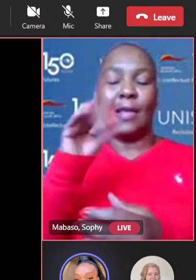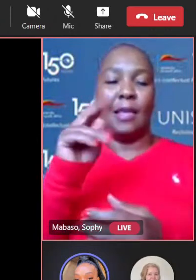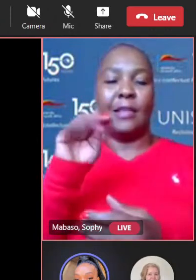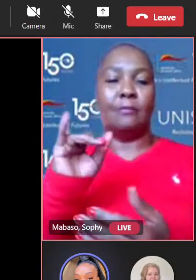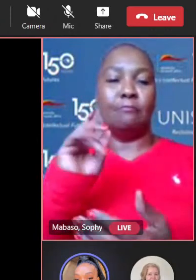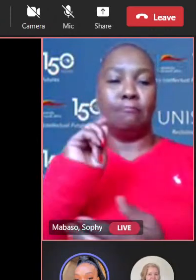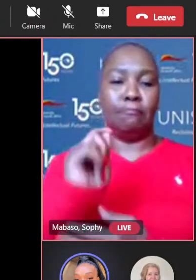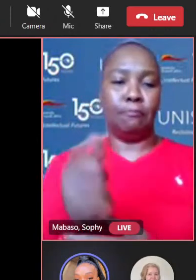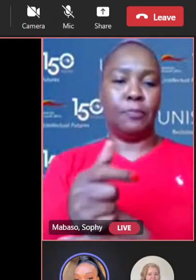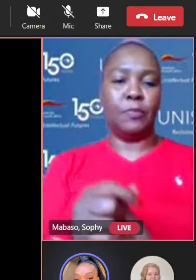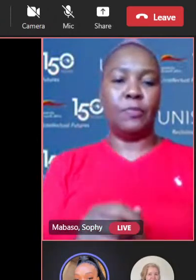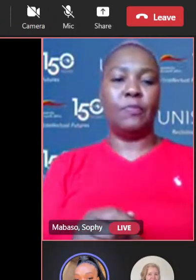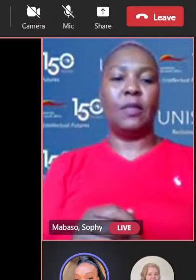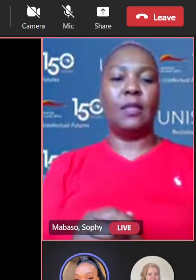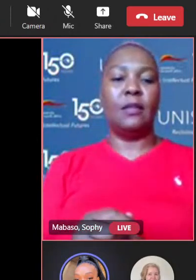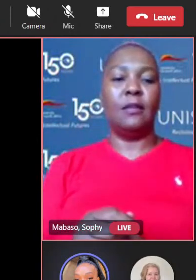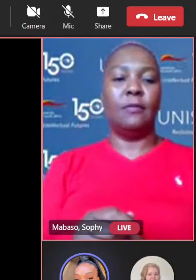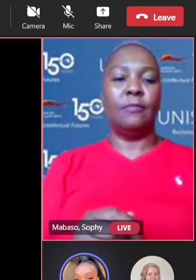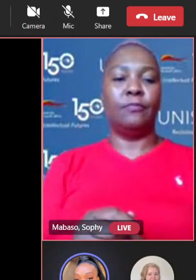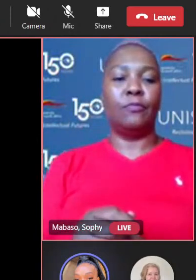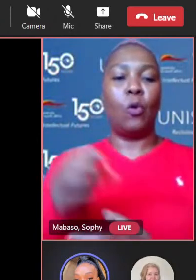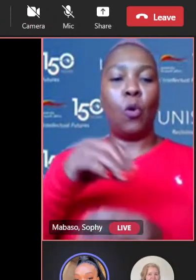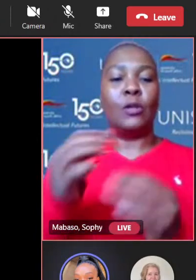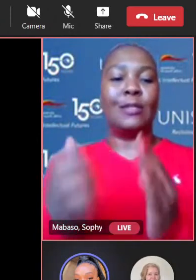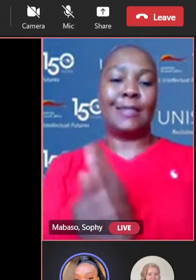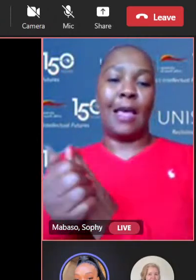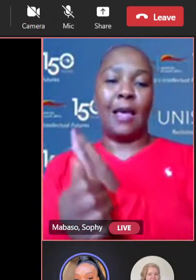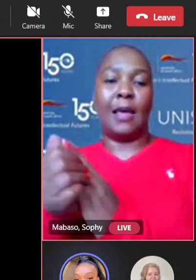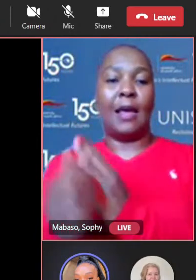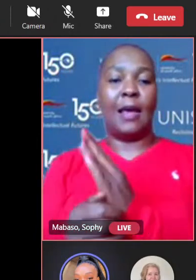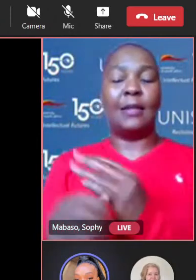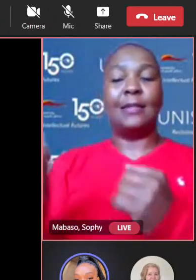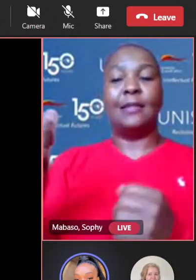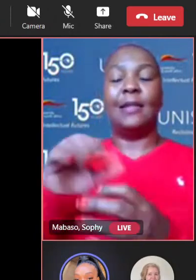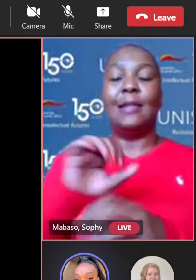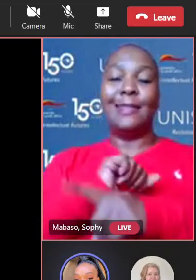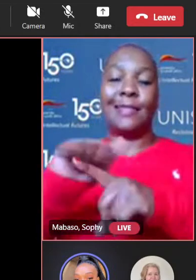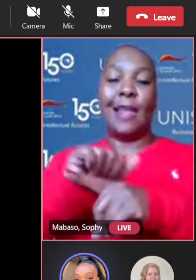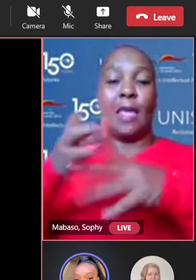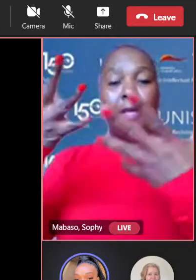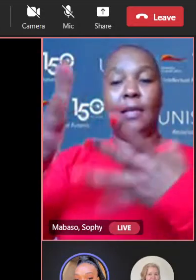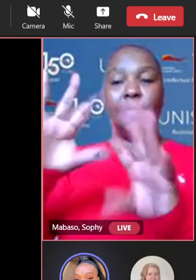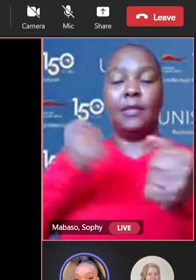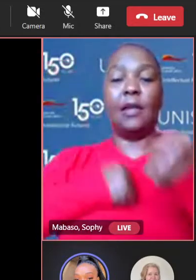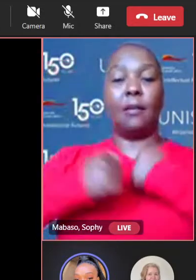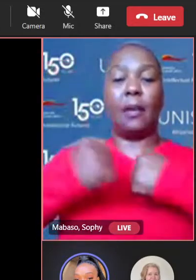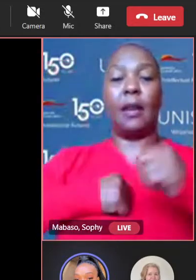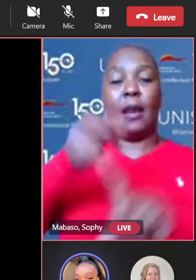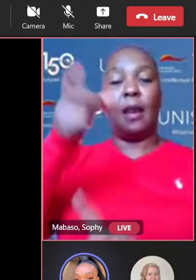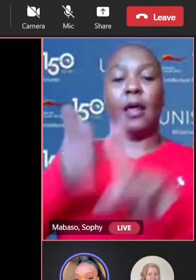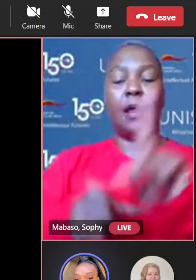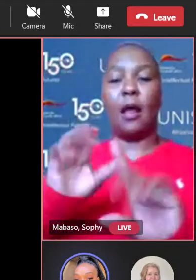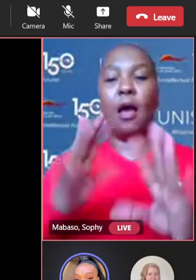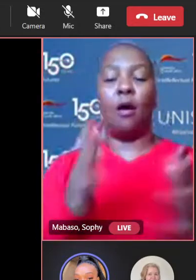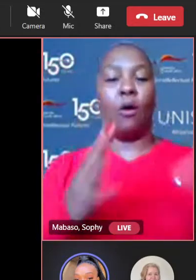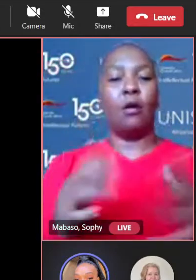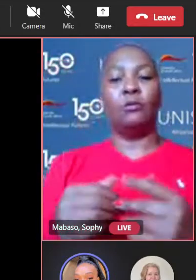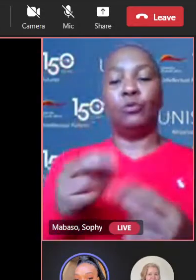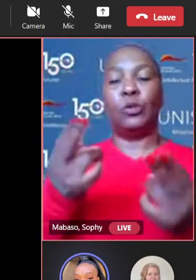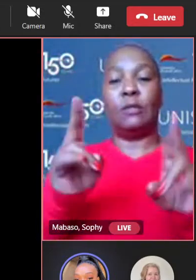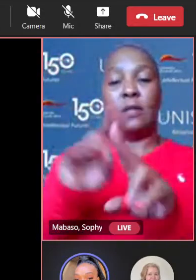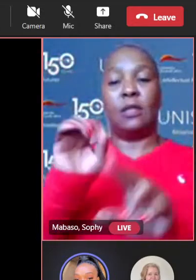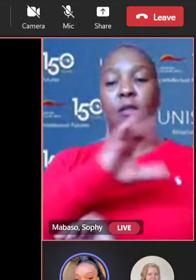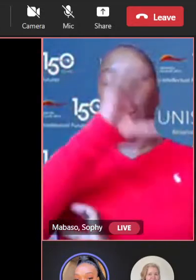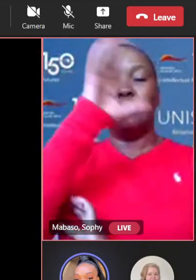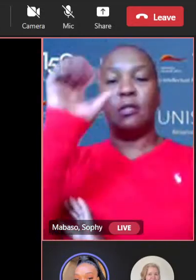an on-site trained administrator. So these administrators are trained to help Unisa students, especially first